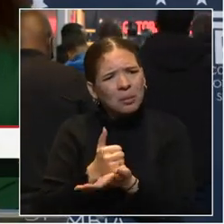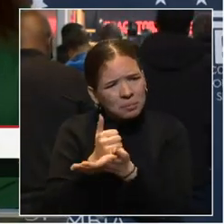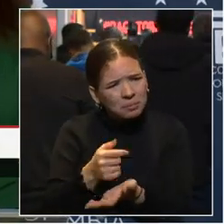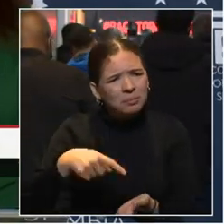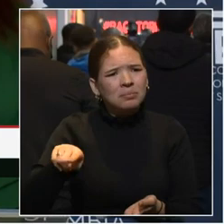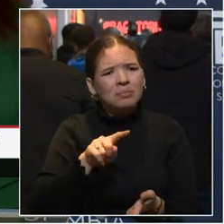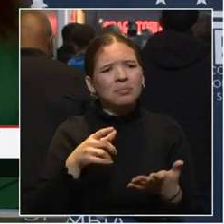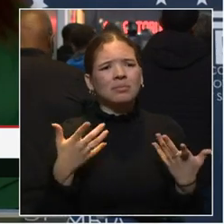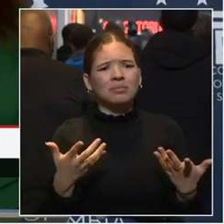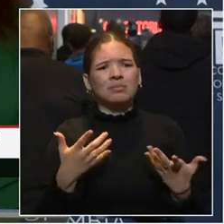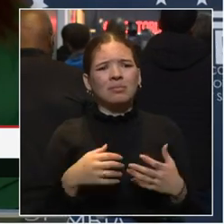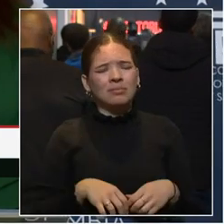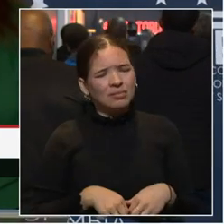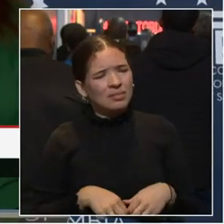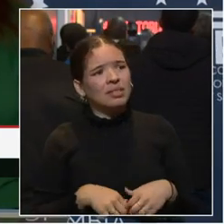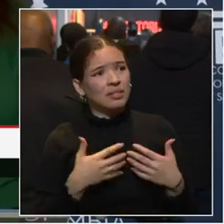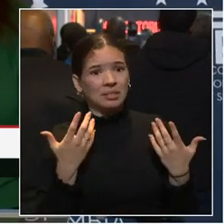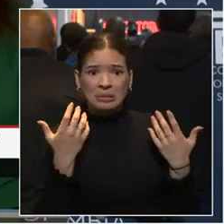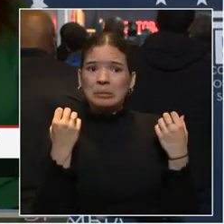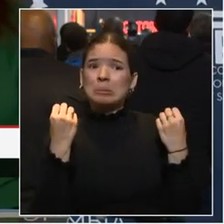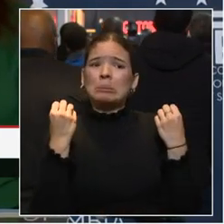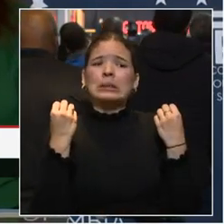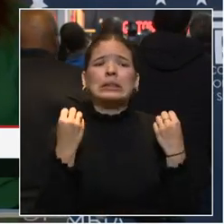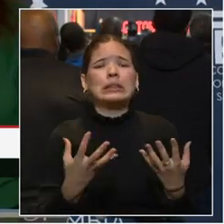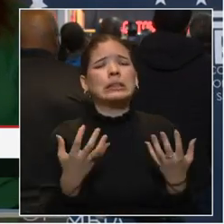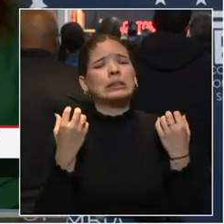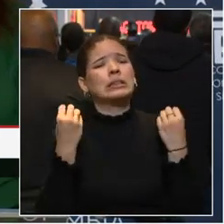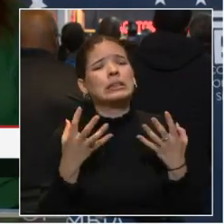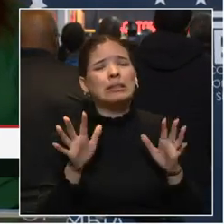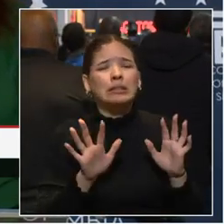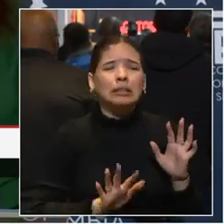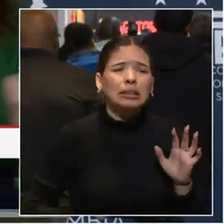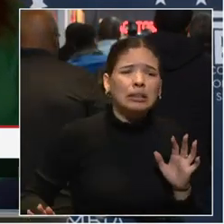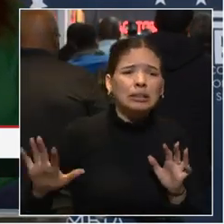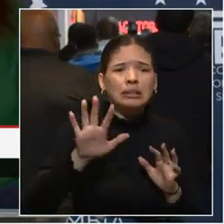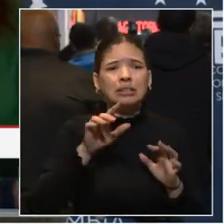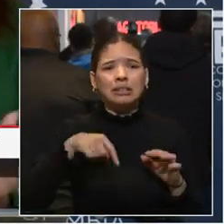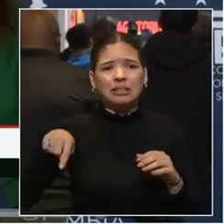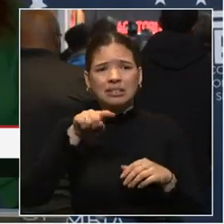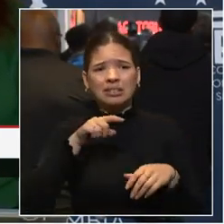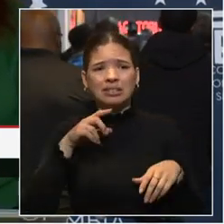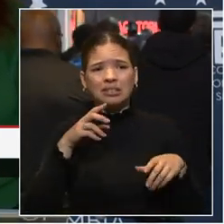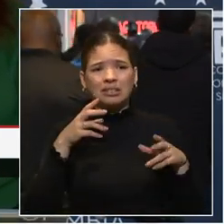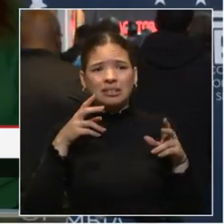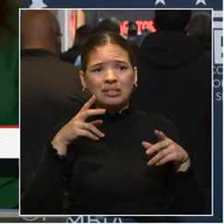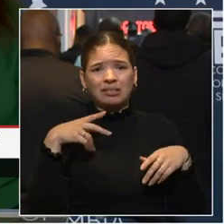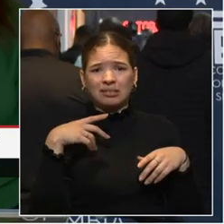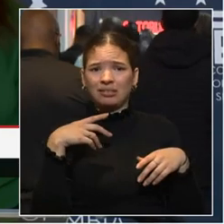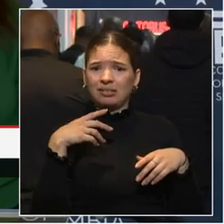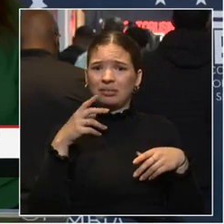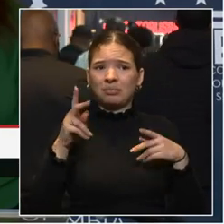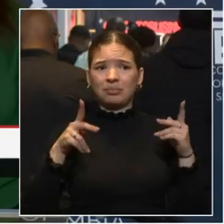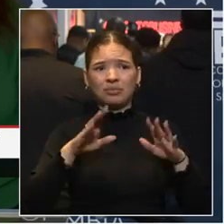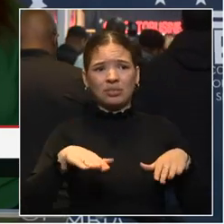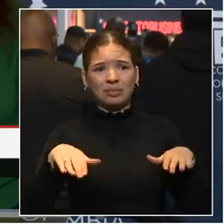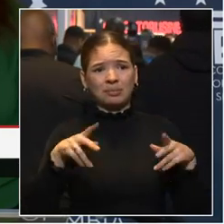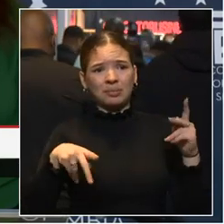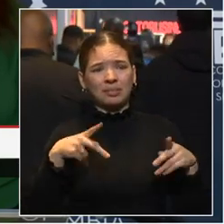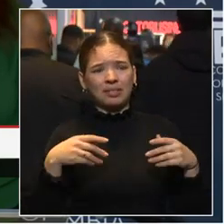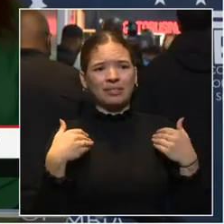city that are doing exactly the right thing. And part of exactly the right thing, and the young people you just heard here, and the